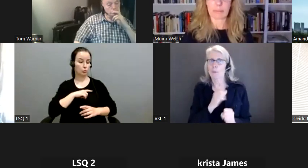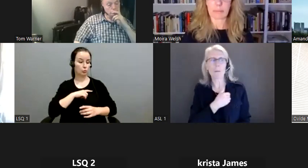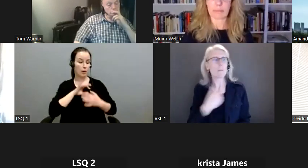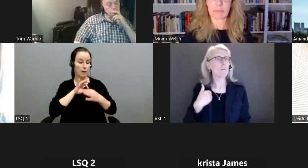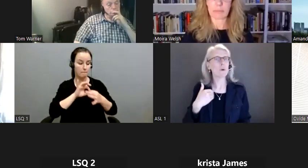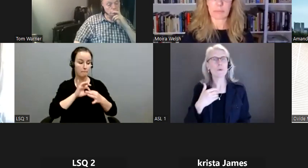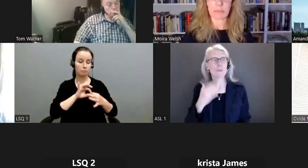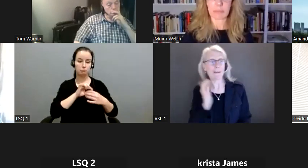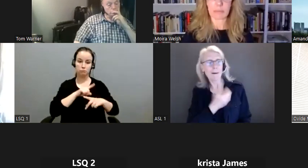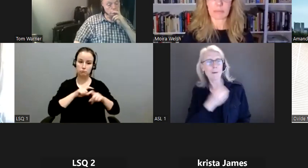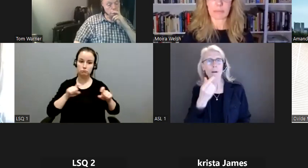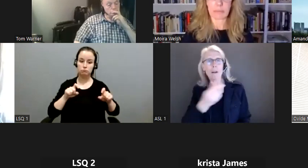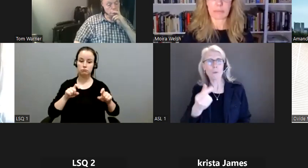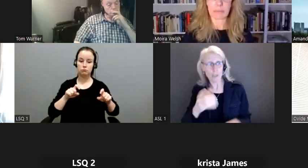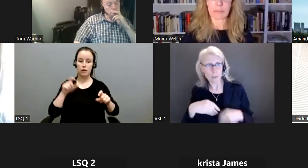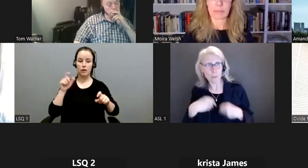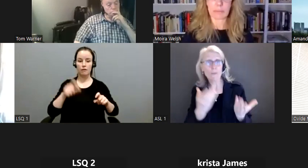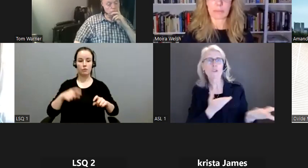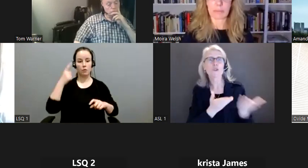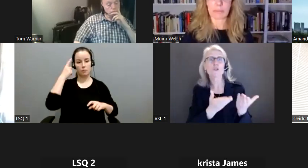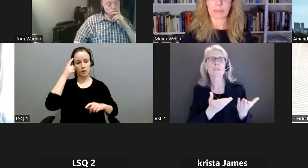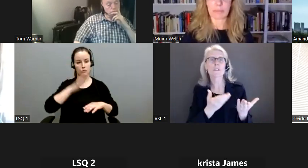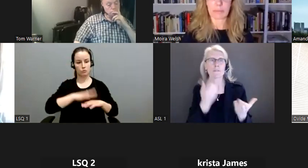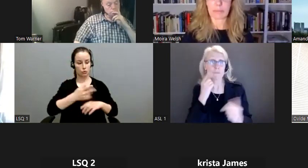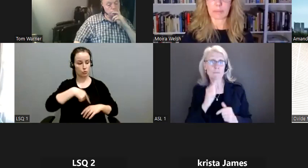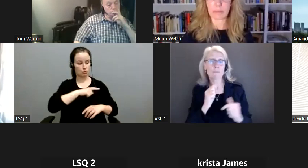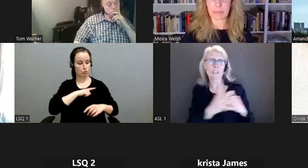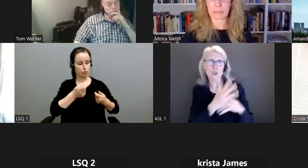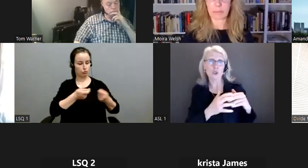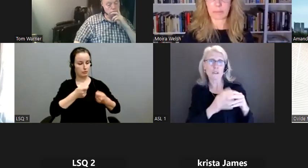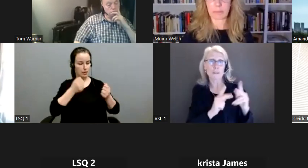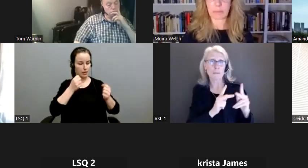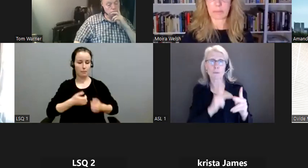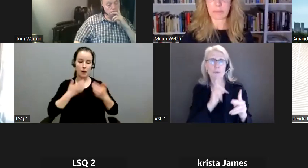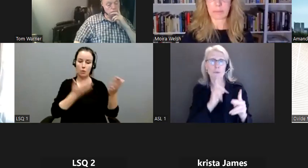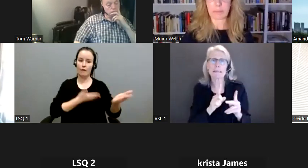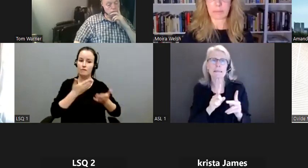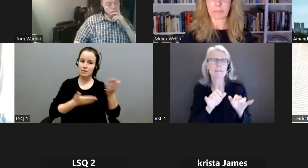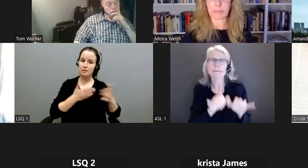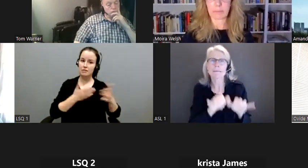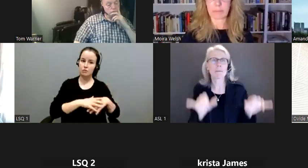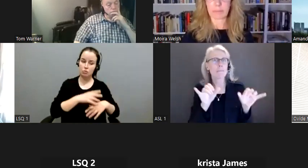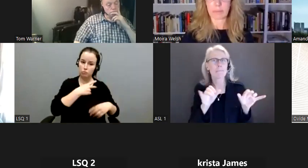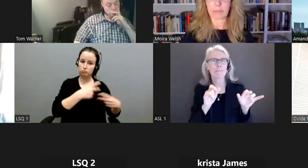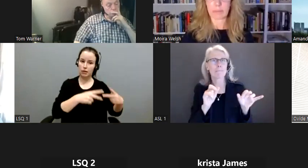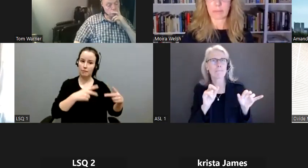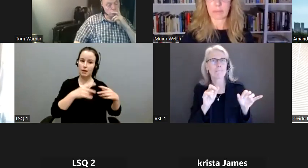our own governments to provide services to their own people. But that's all caught in the same trap, the trap of